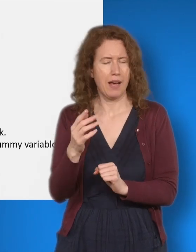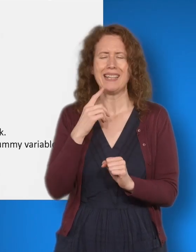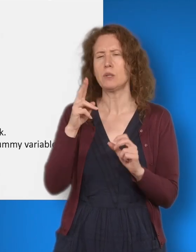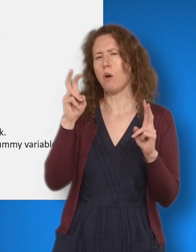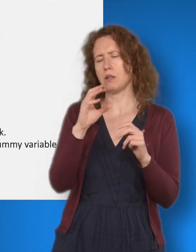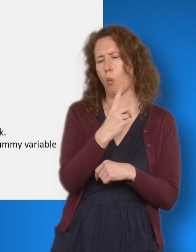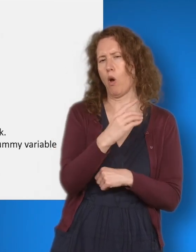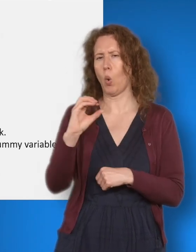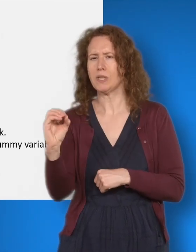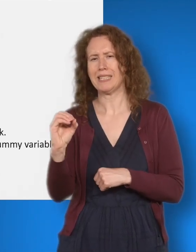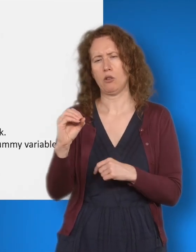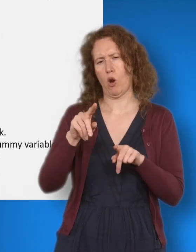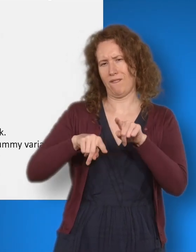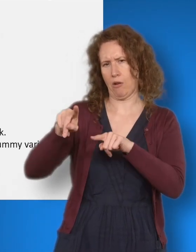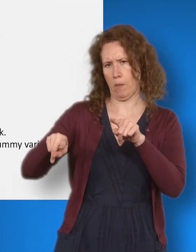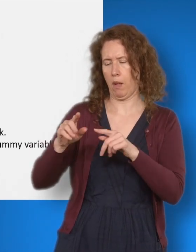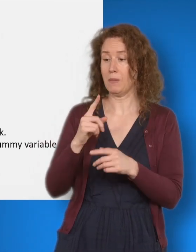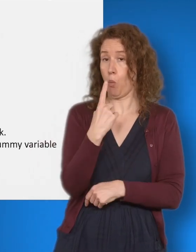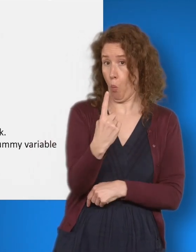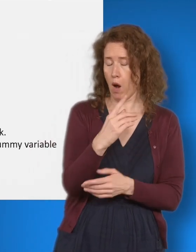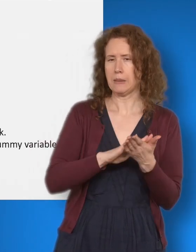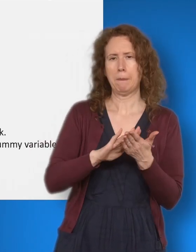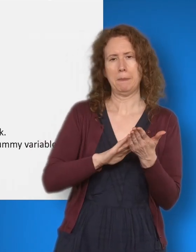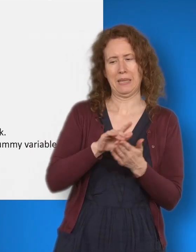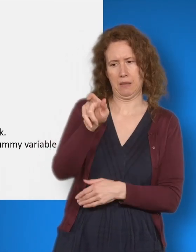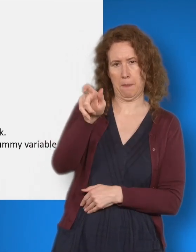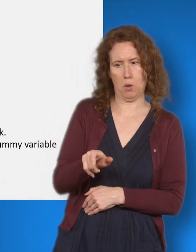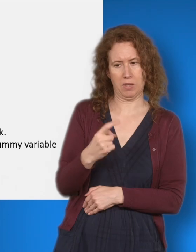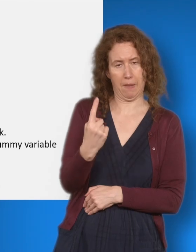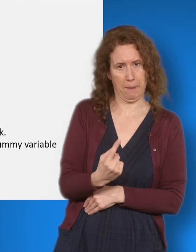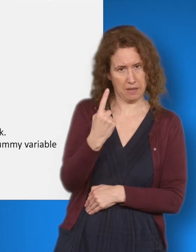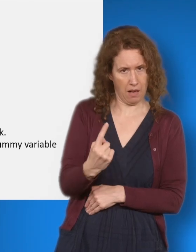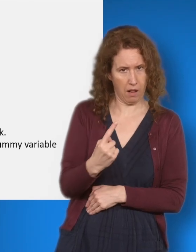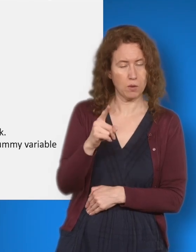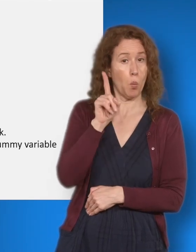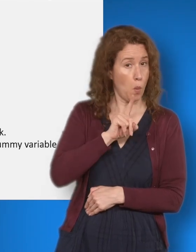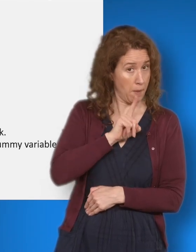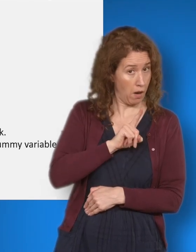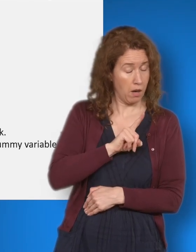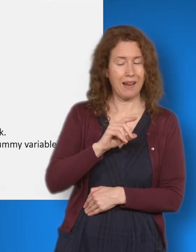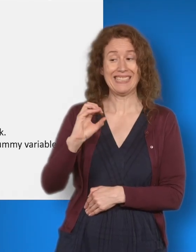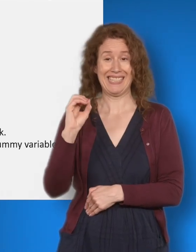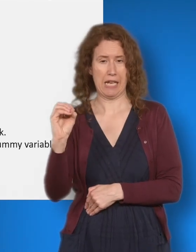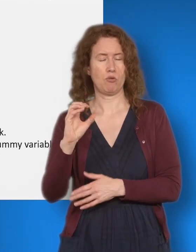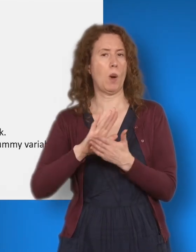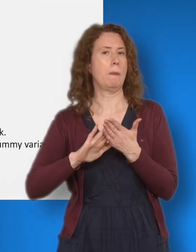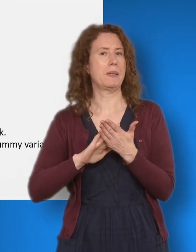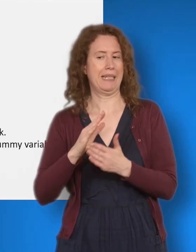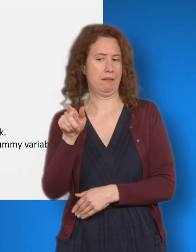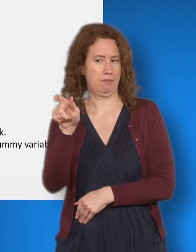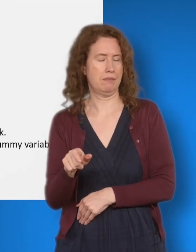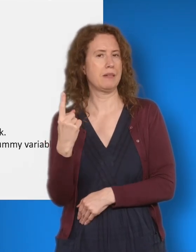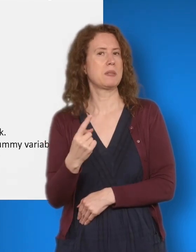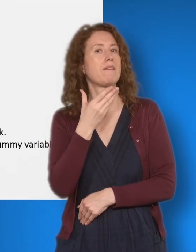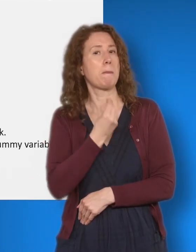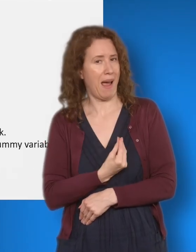variable specifically, one indicating the PI was a woman and 0 if the PI was a